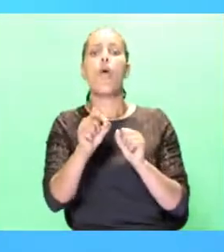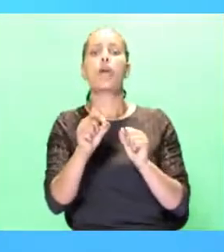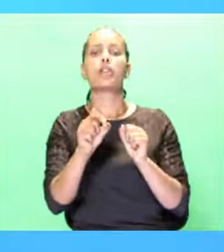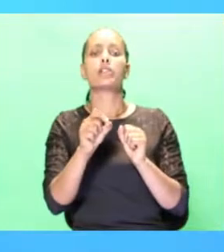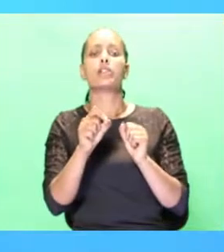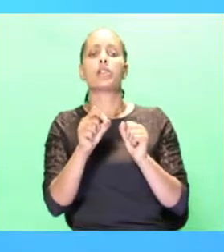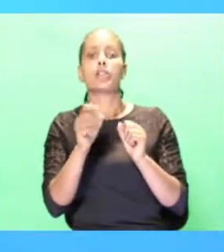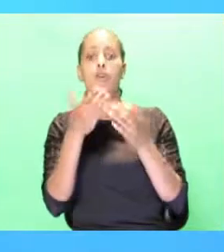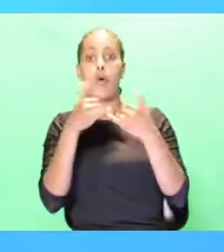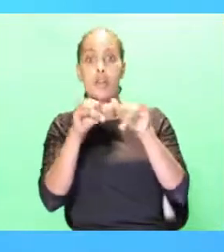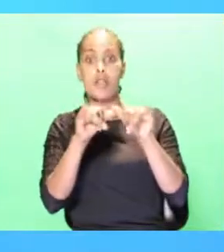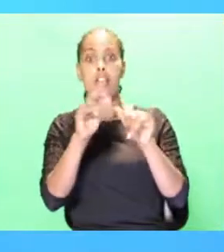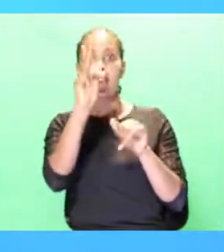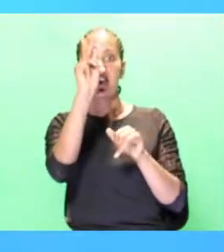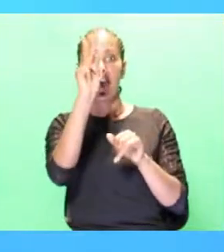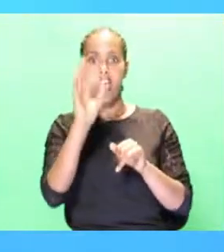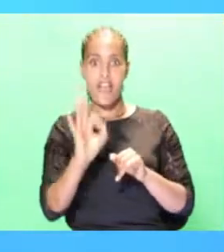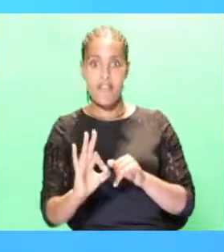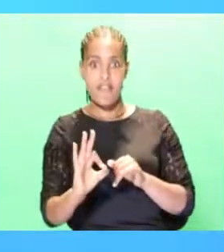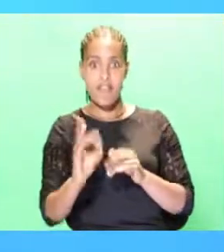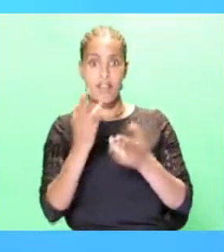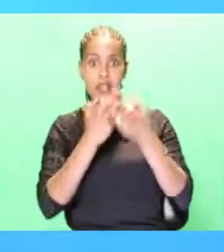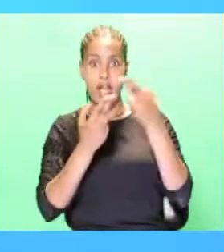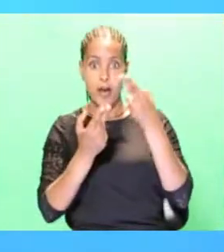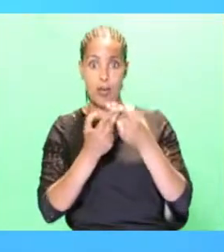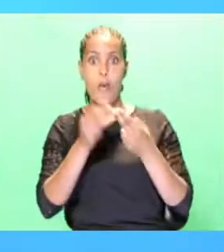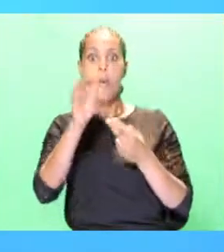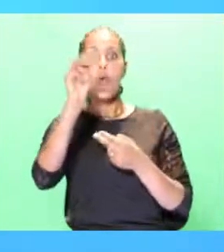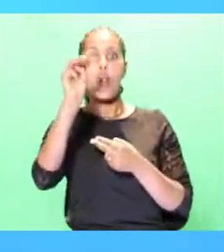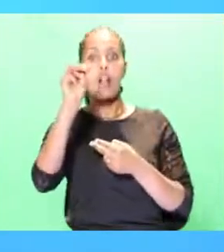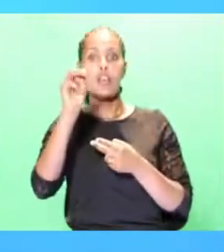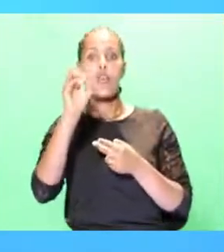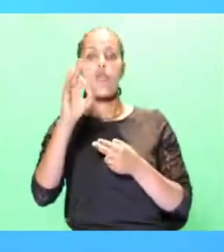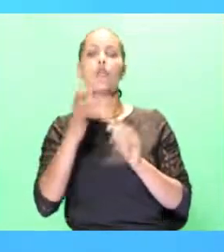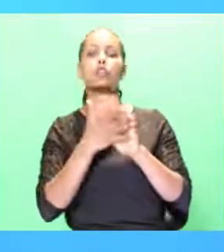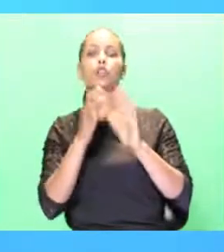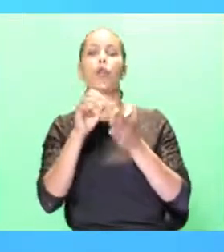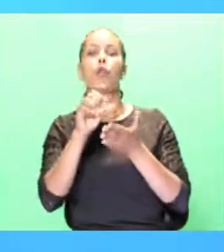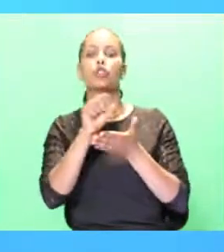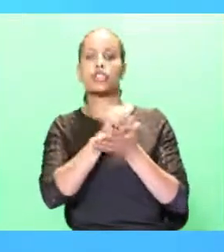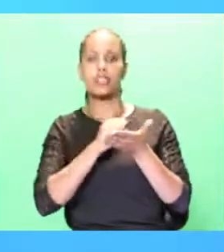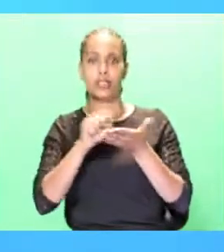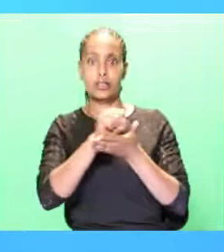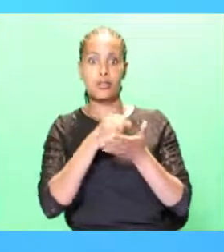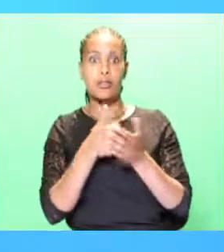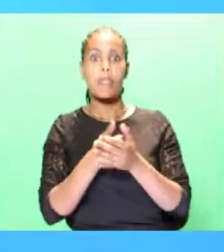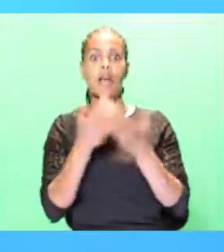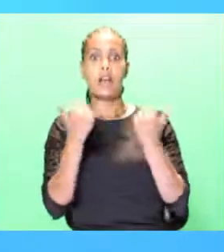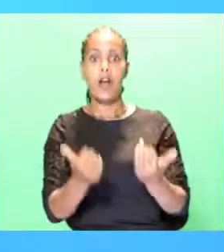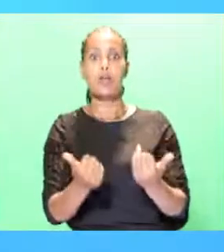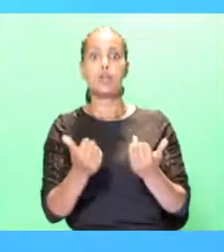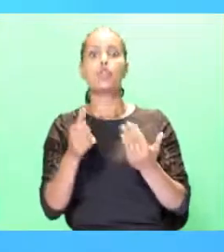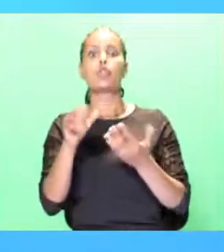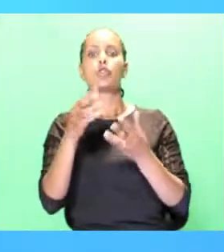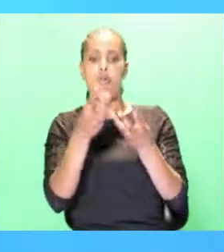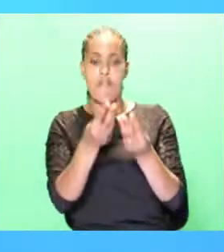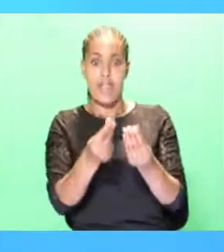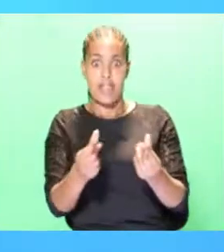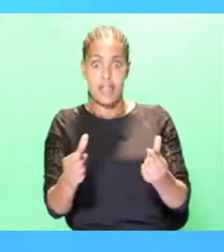point depression constant Kf times molality of the solution. Now the